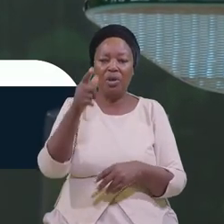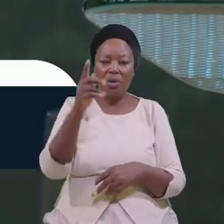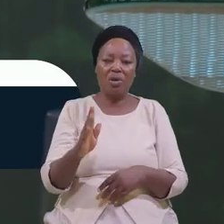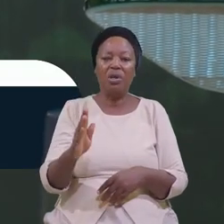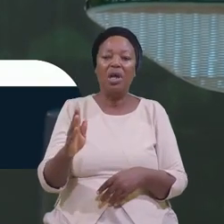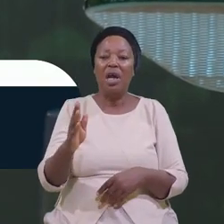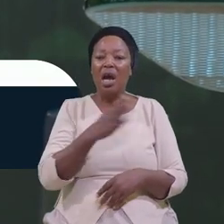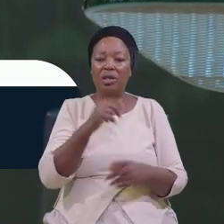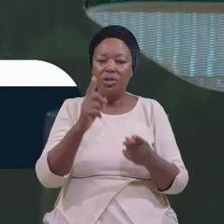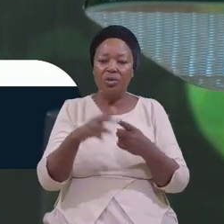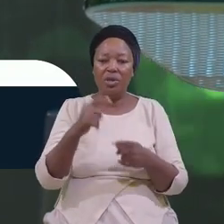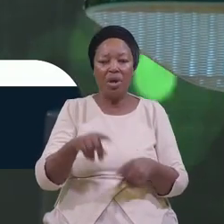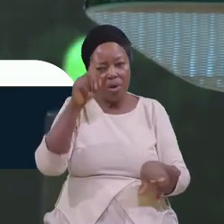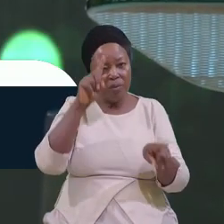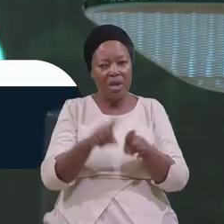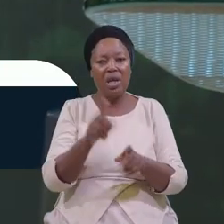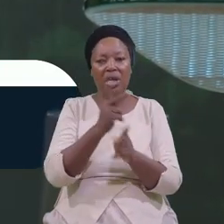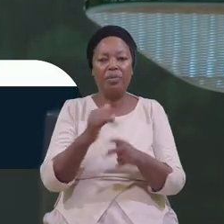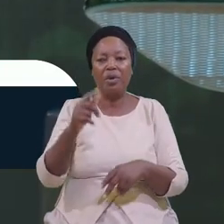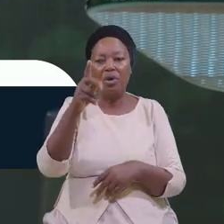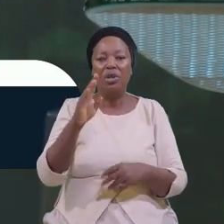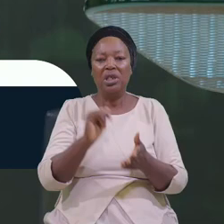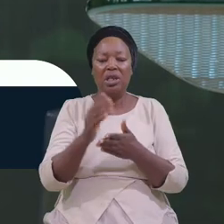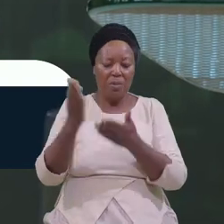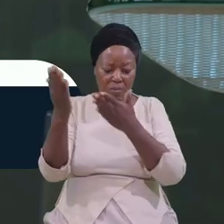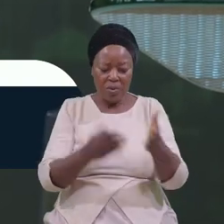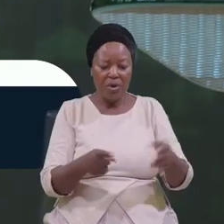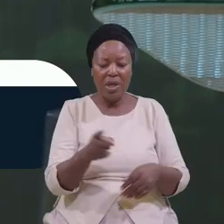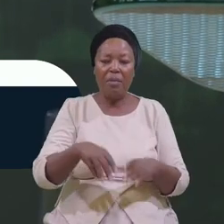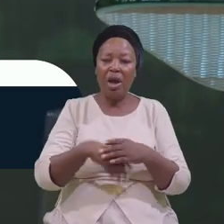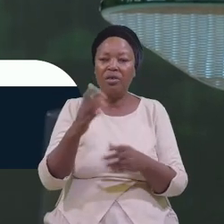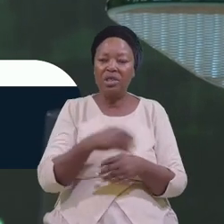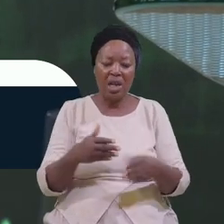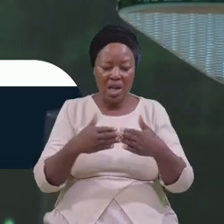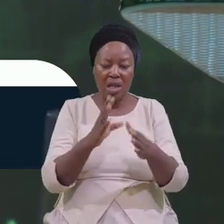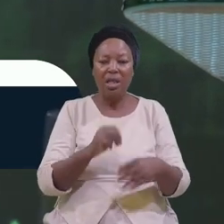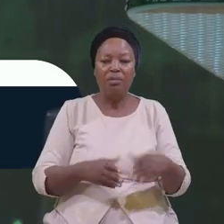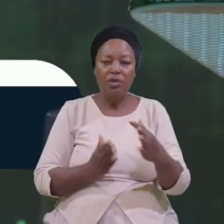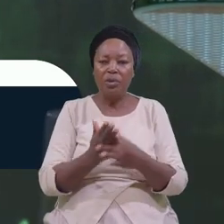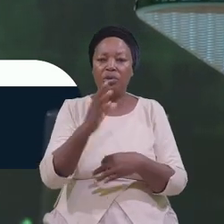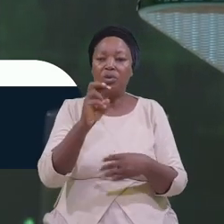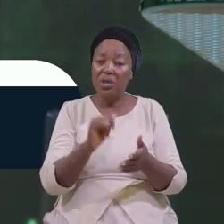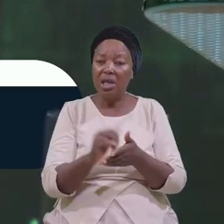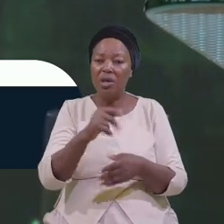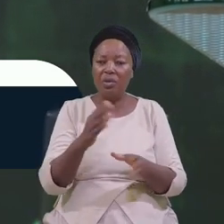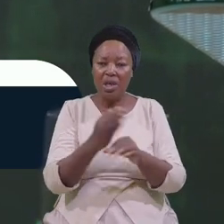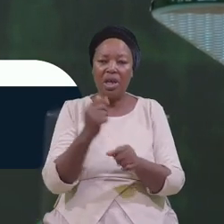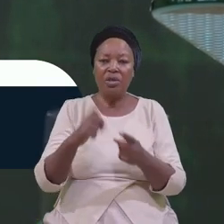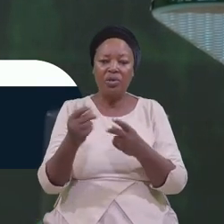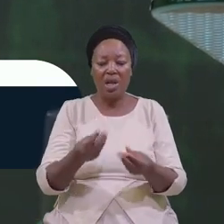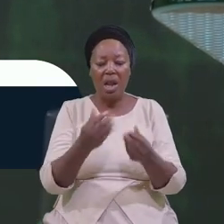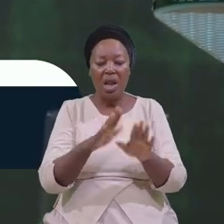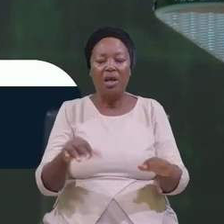the covenant keeping God, he brought them out, he led them through, so that they will get to the land of